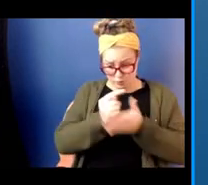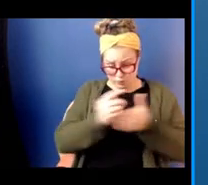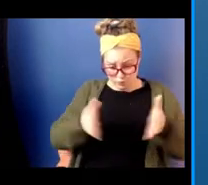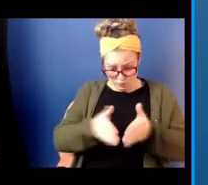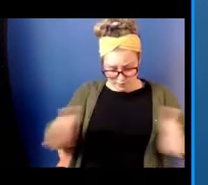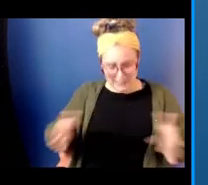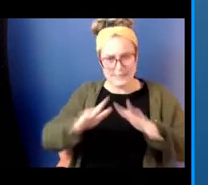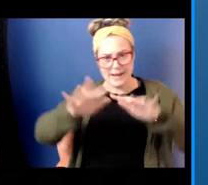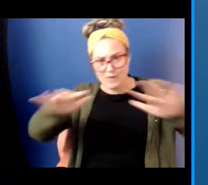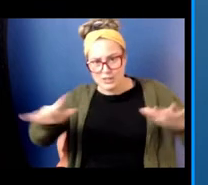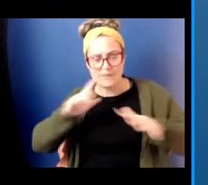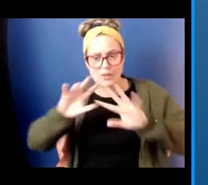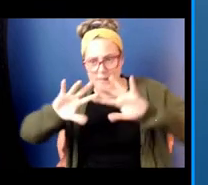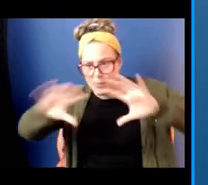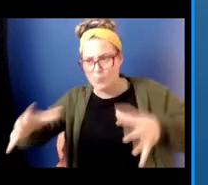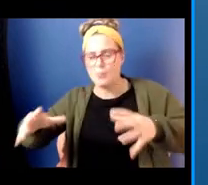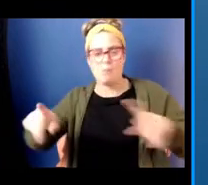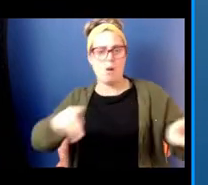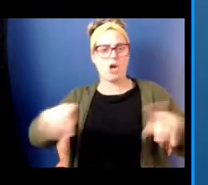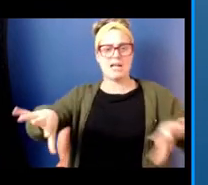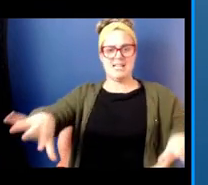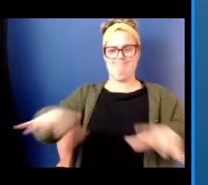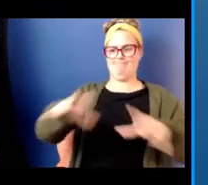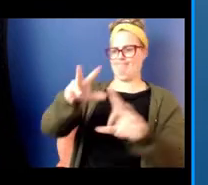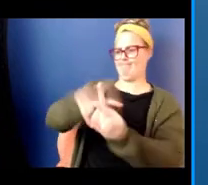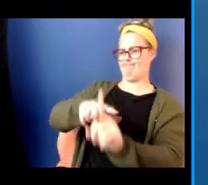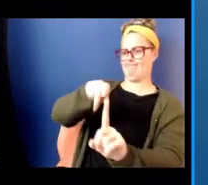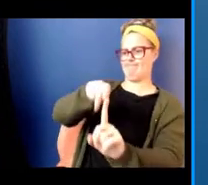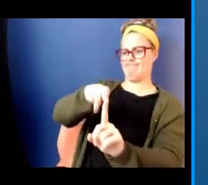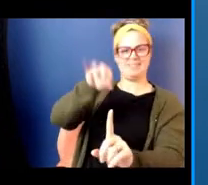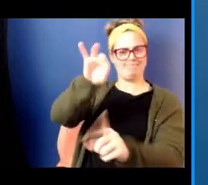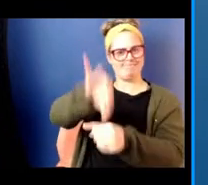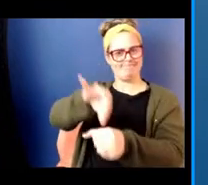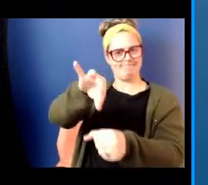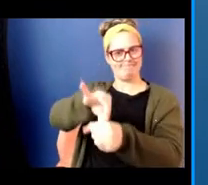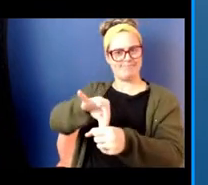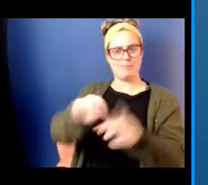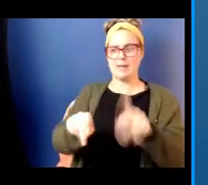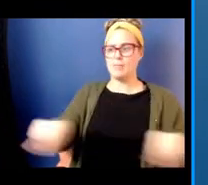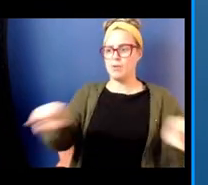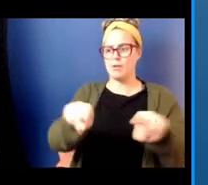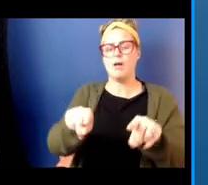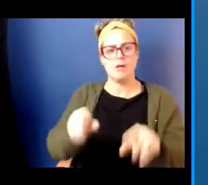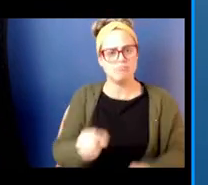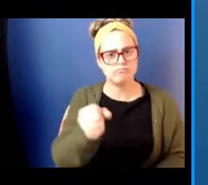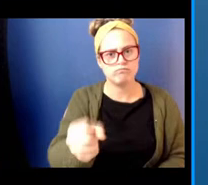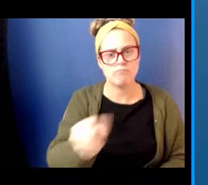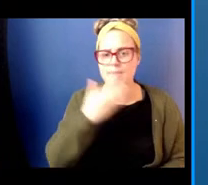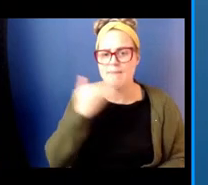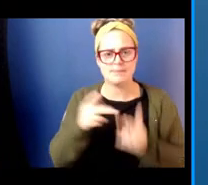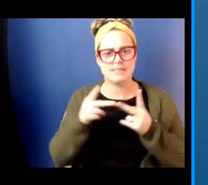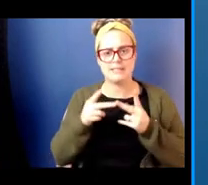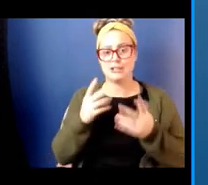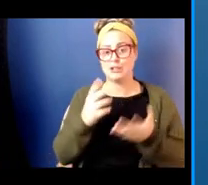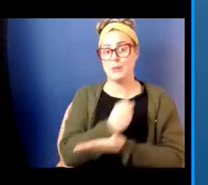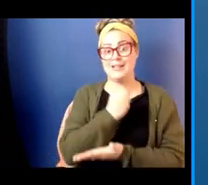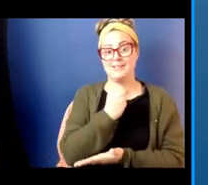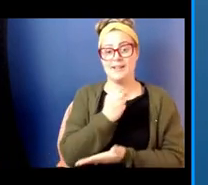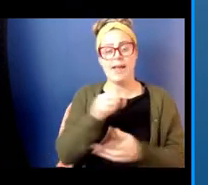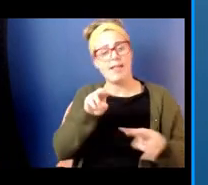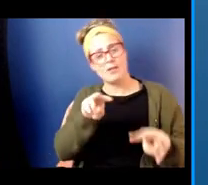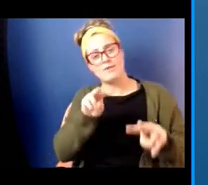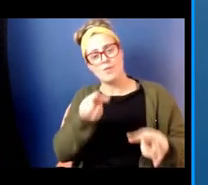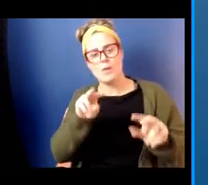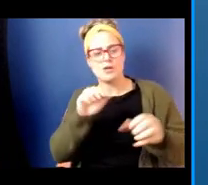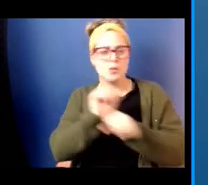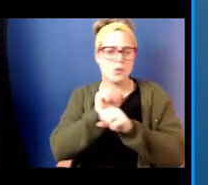and accessible nomination process and puts our candidates in the best position to win I look forward to working with all of you in